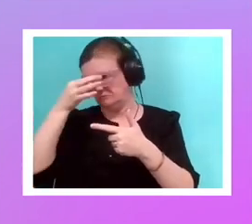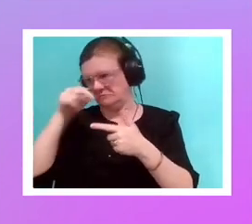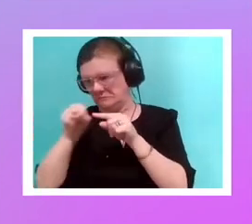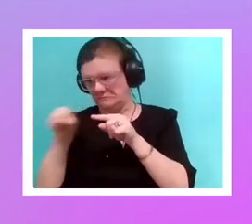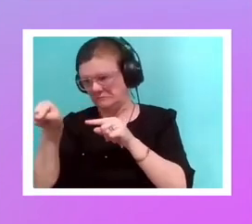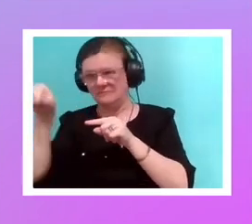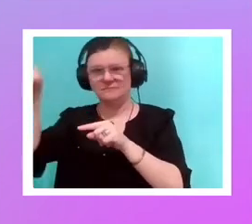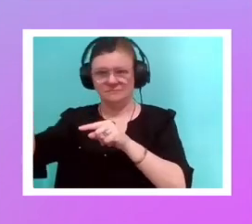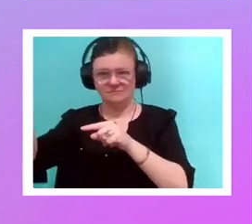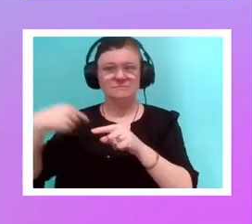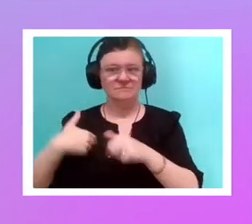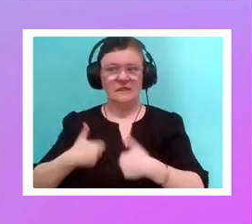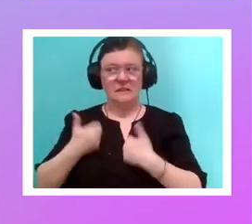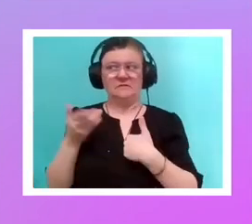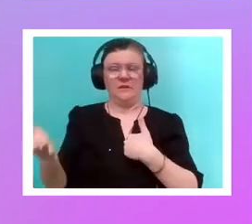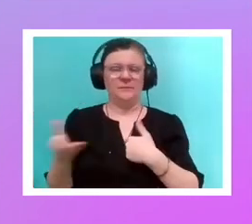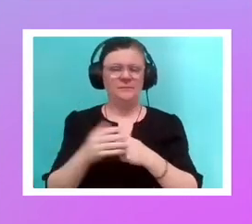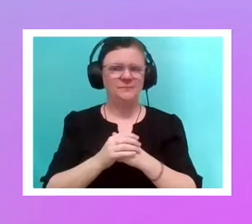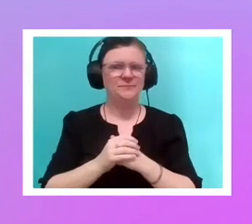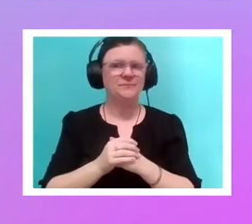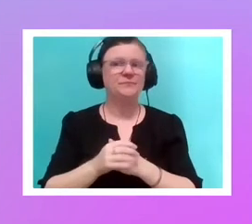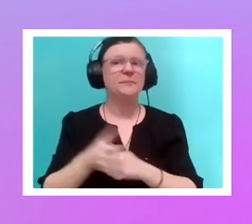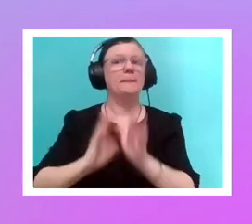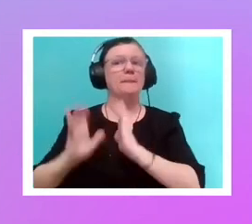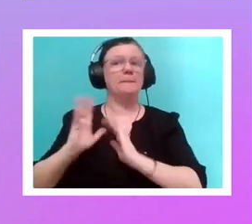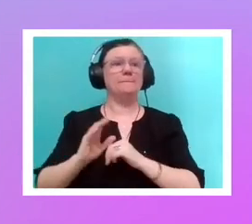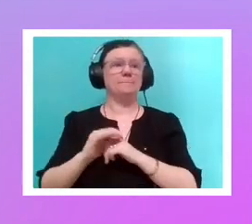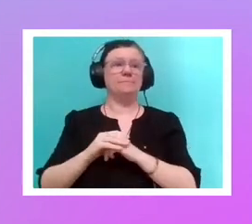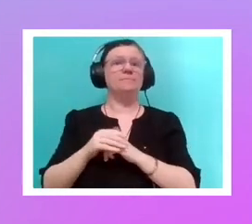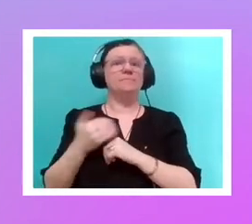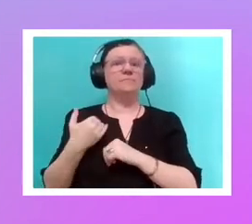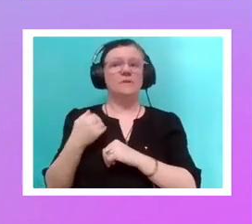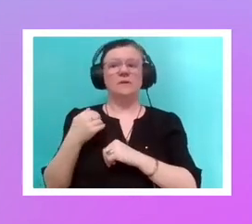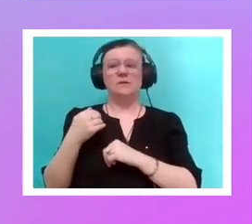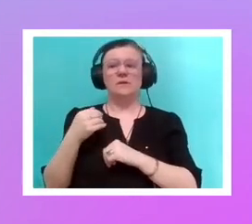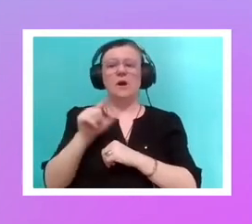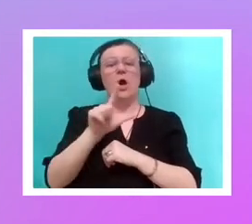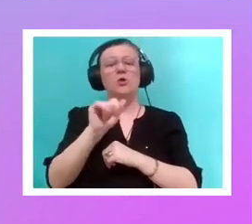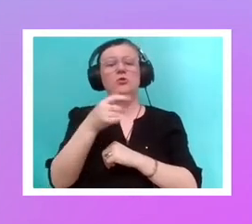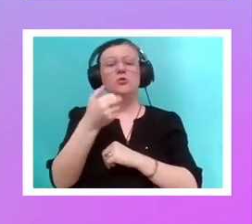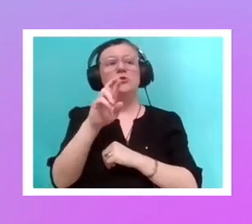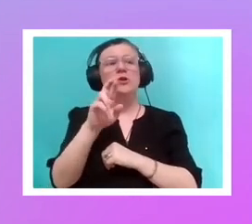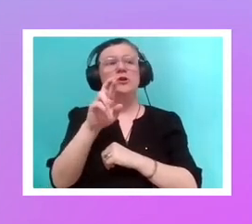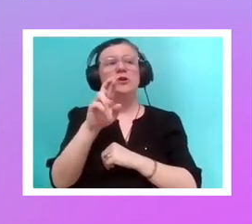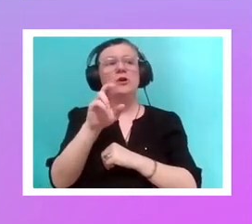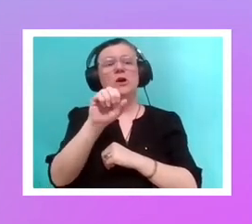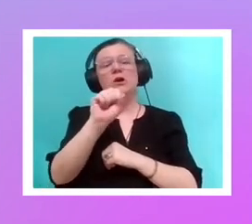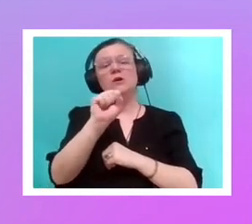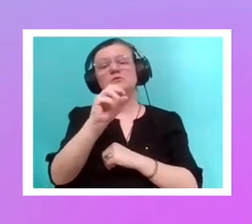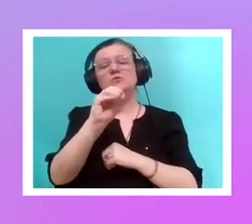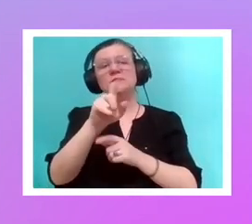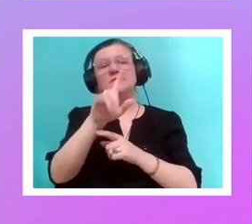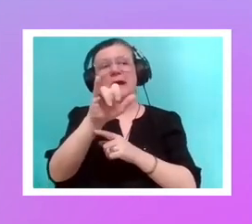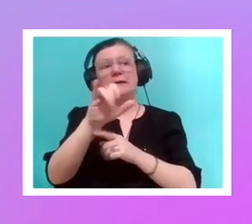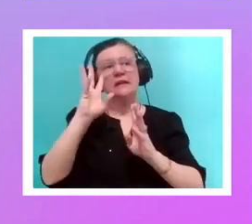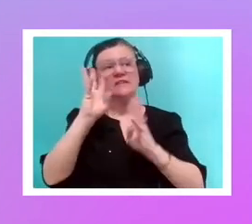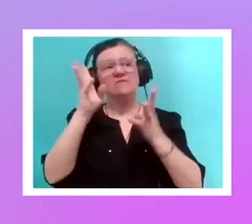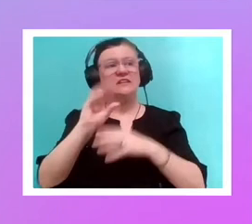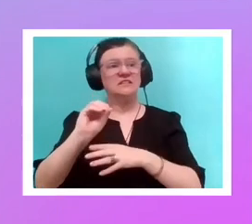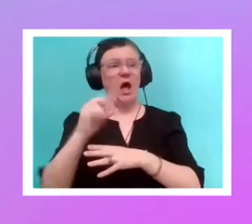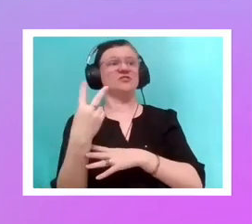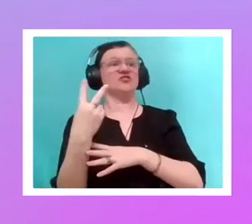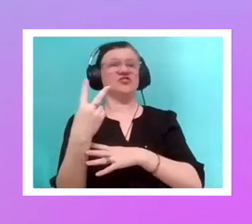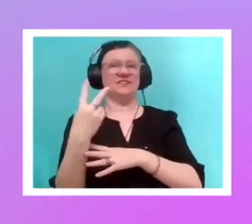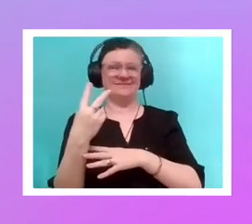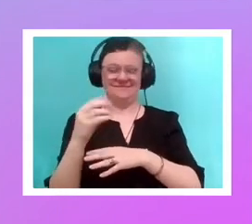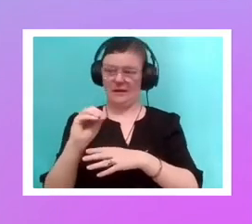there. Going a bit further back, Joseph Priestley, a member of the Lunar Society, in 1774, he invented oxygen. And where would we all be without